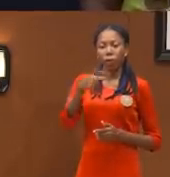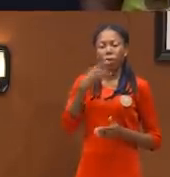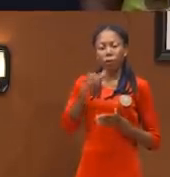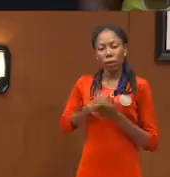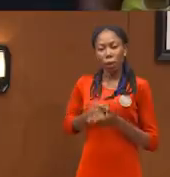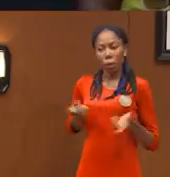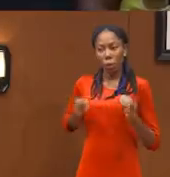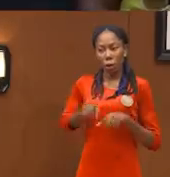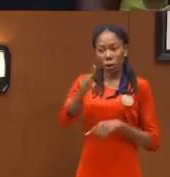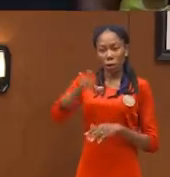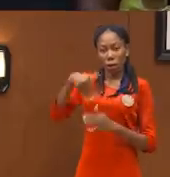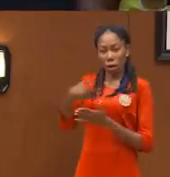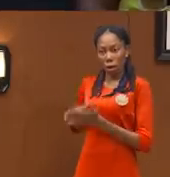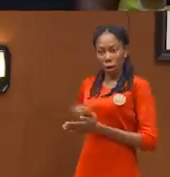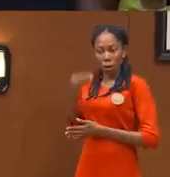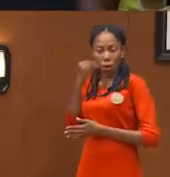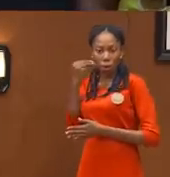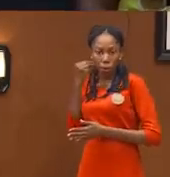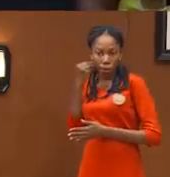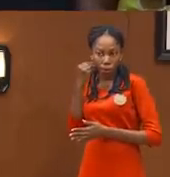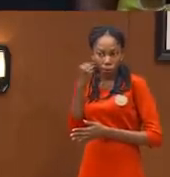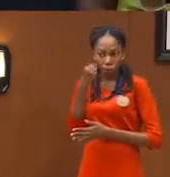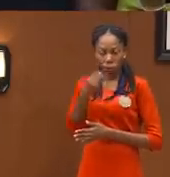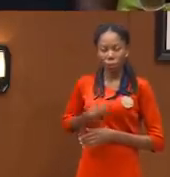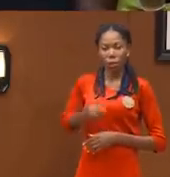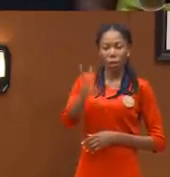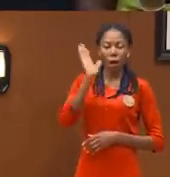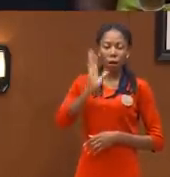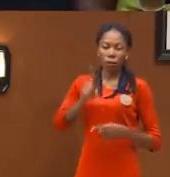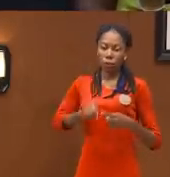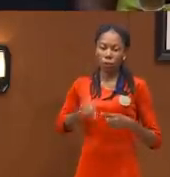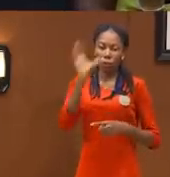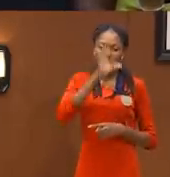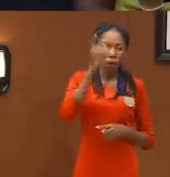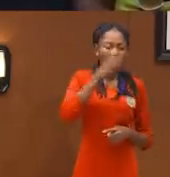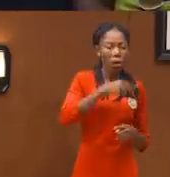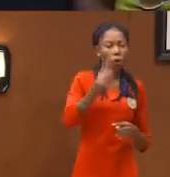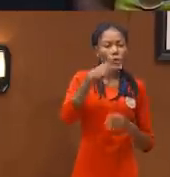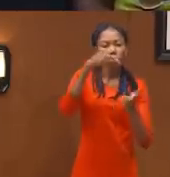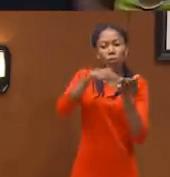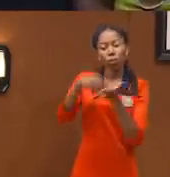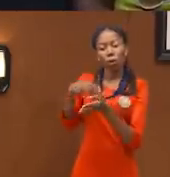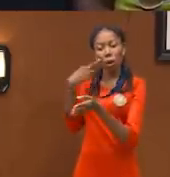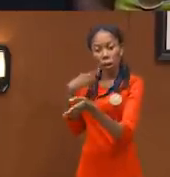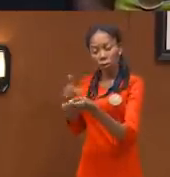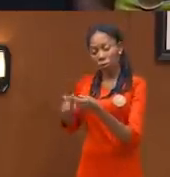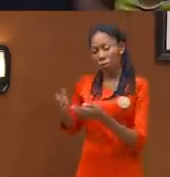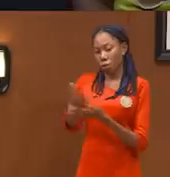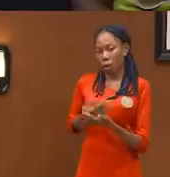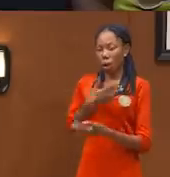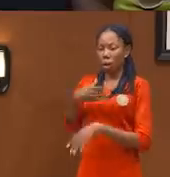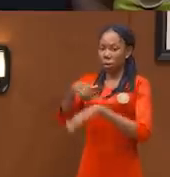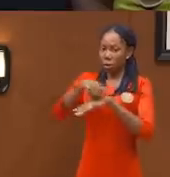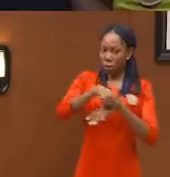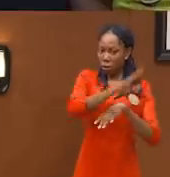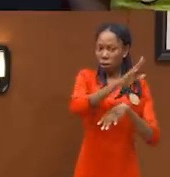home, I'll send you your money. I'll have to go around and meet people owing me to collect the money, and I'll send her